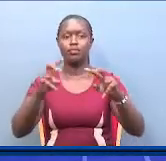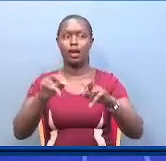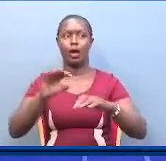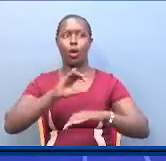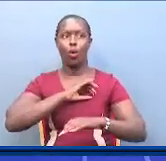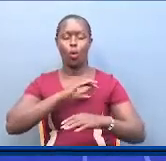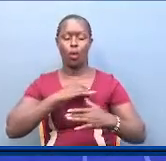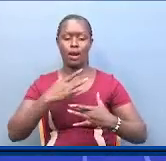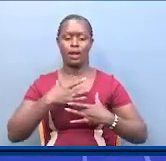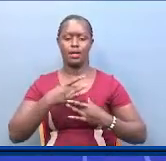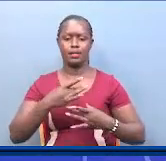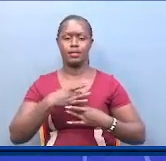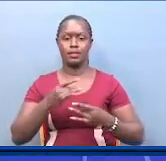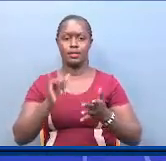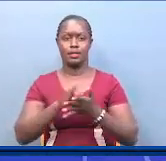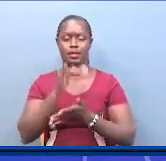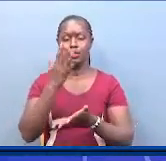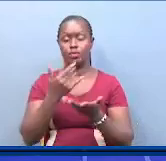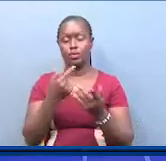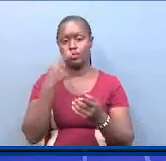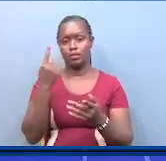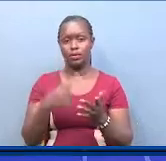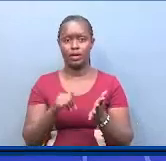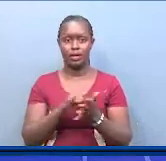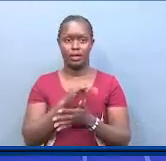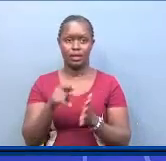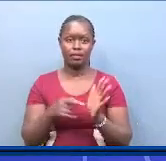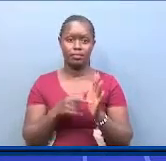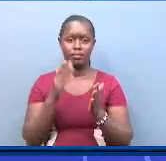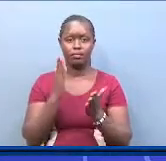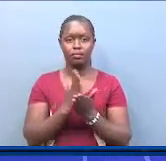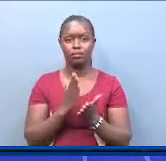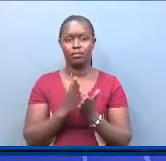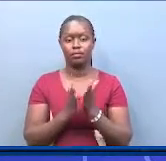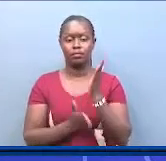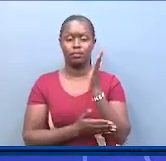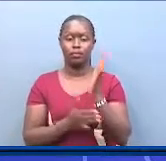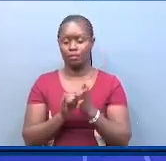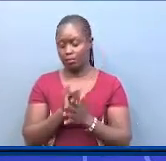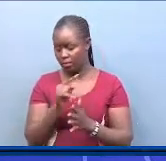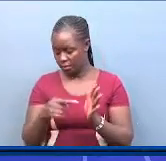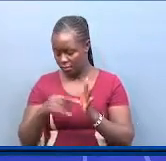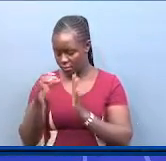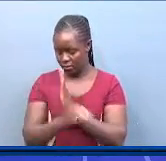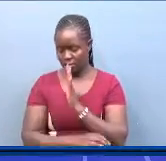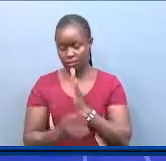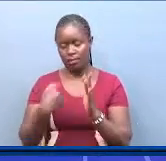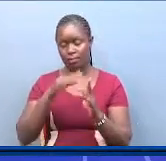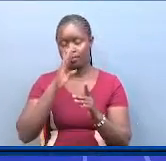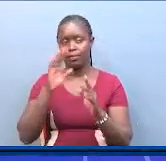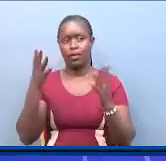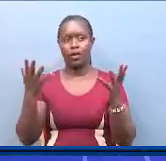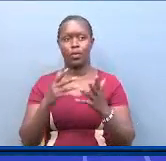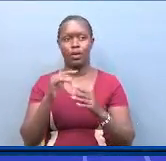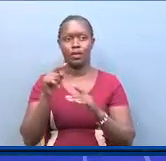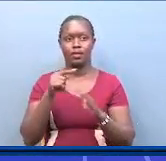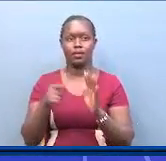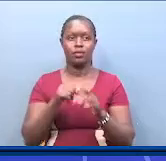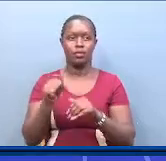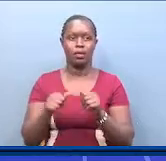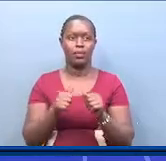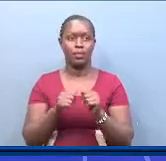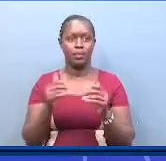interest. And that is why we are saying it is really unfortunate. This country, we have reached a point whereby it's not